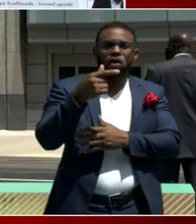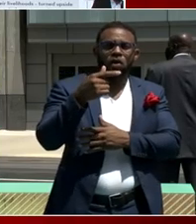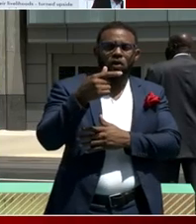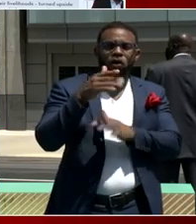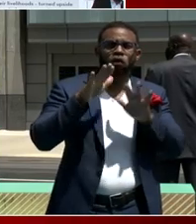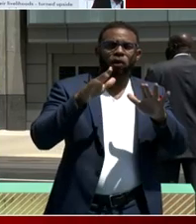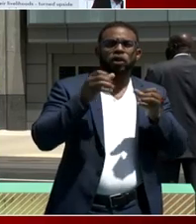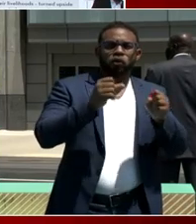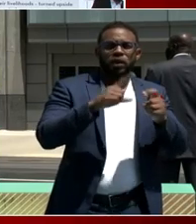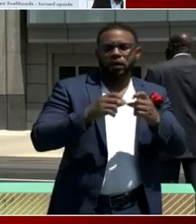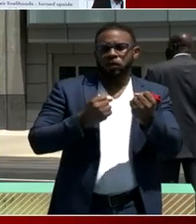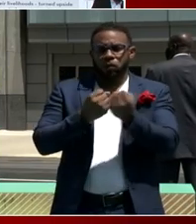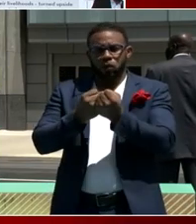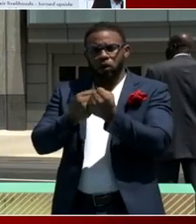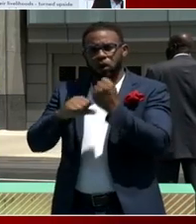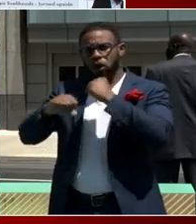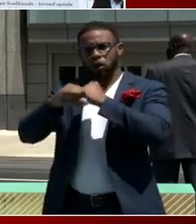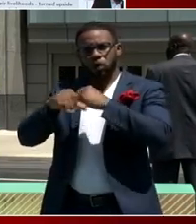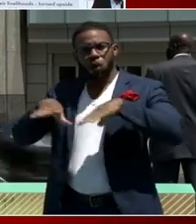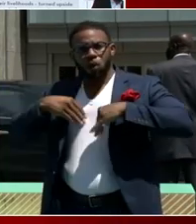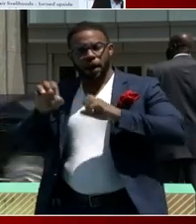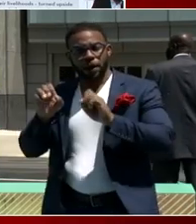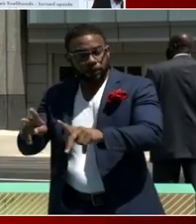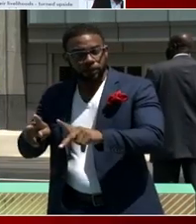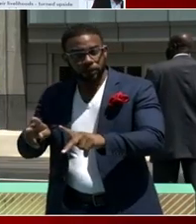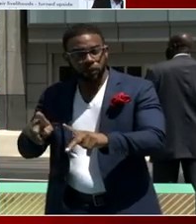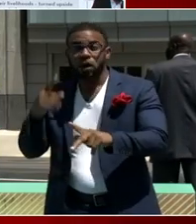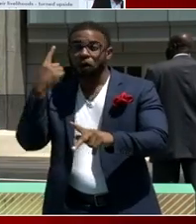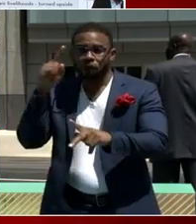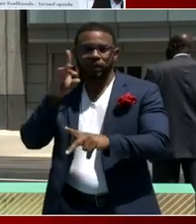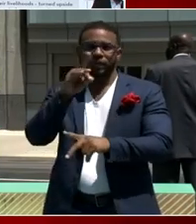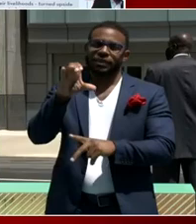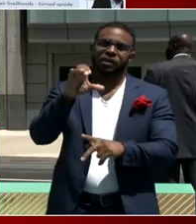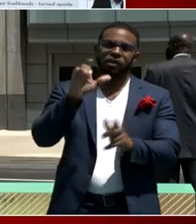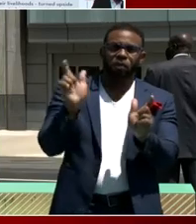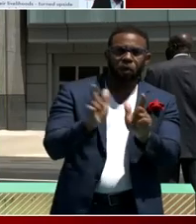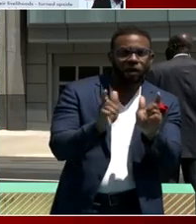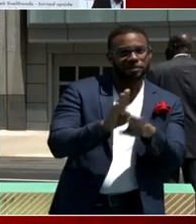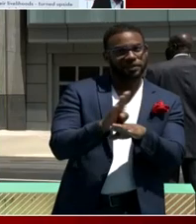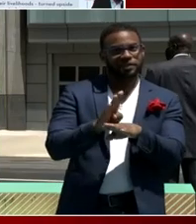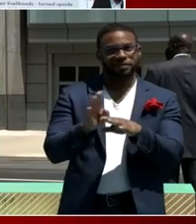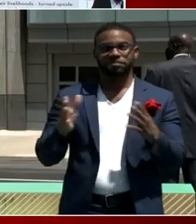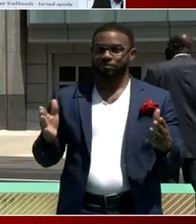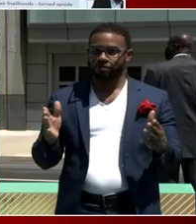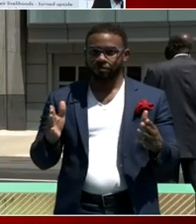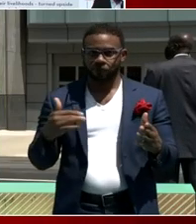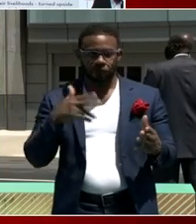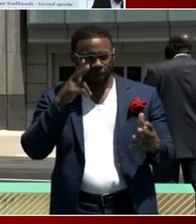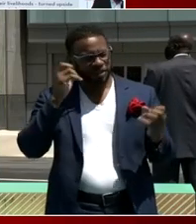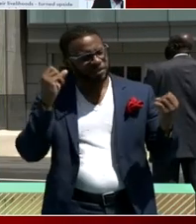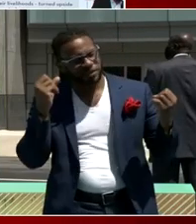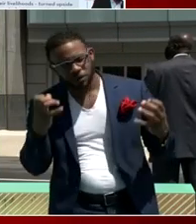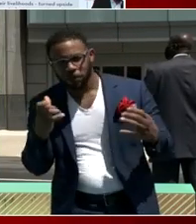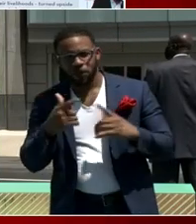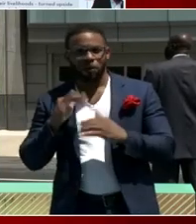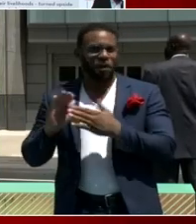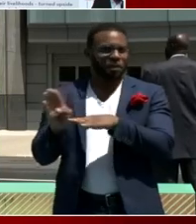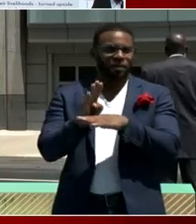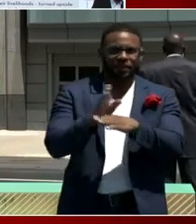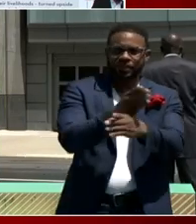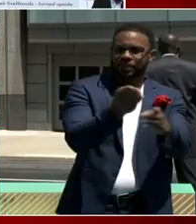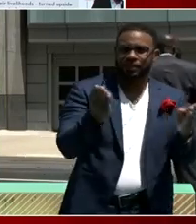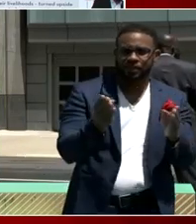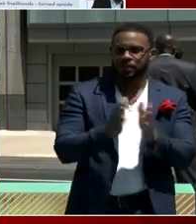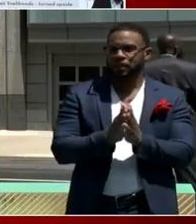and support commercial ownership opportunities for D.C. small businesses. So we hear so much from our